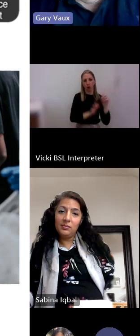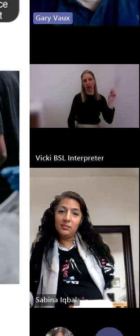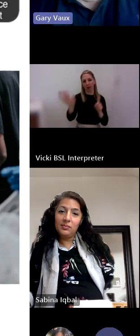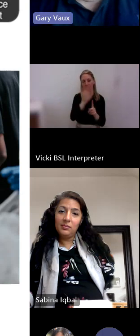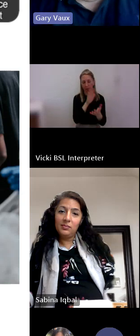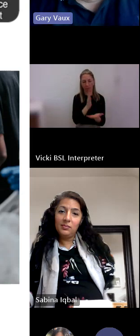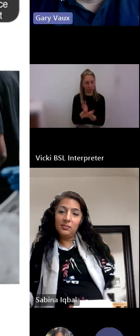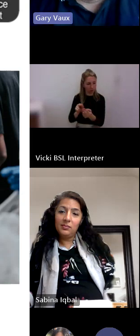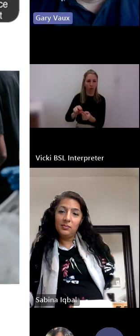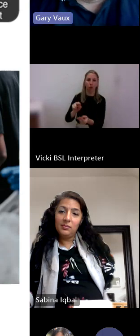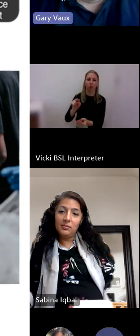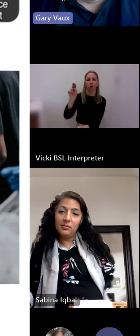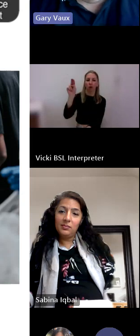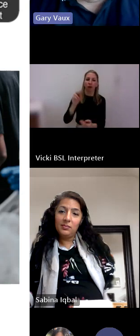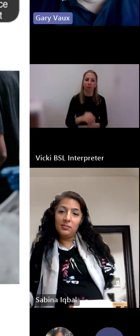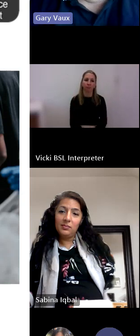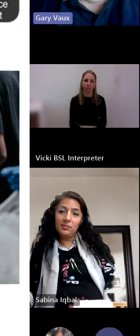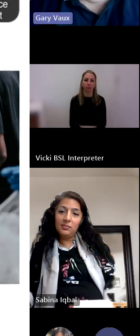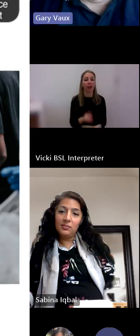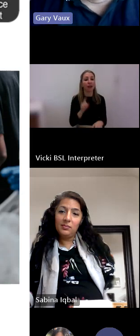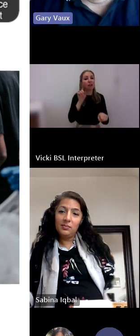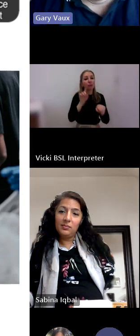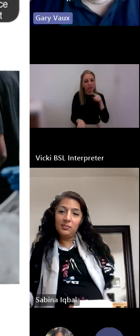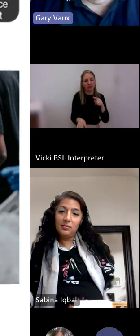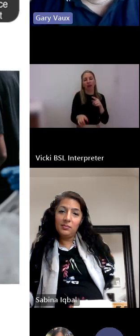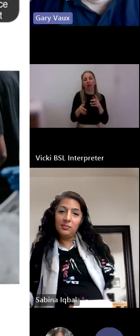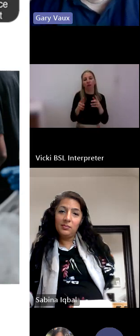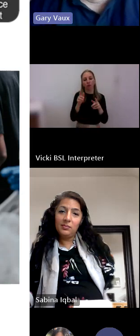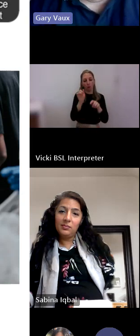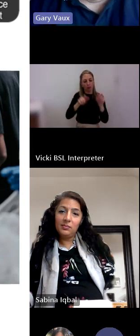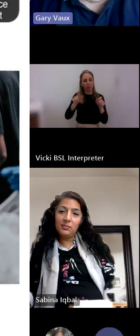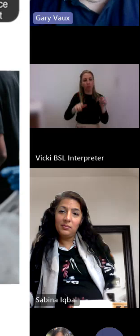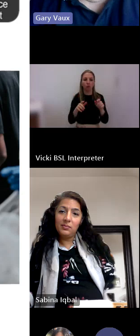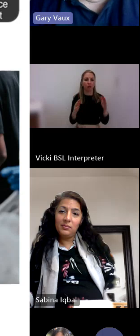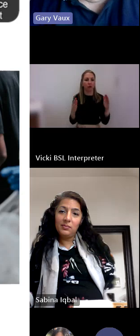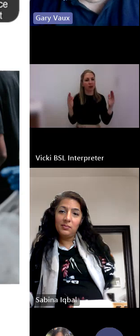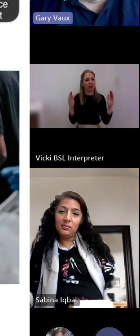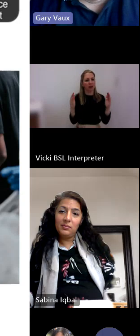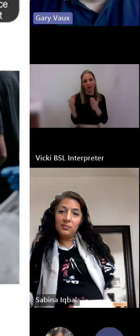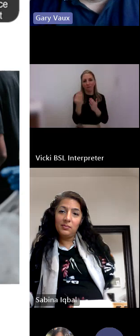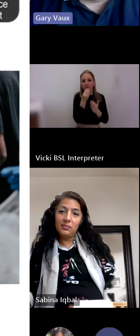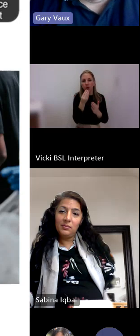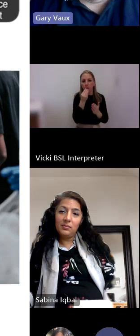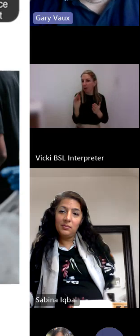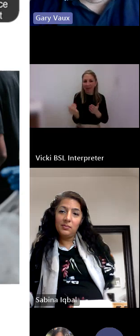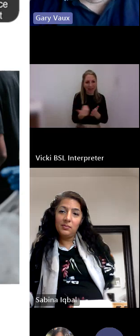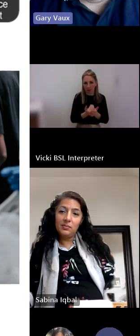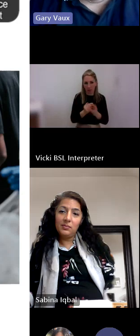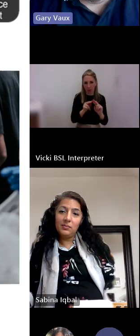rise for people who are in food insecure households. We're now up to